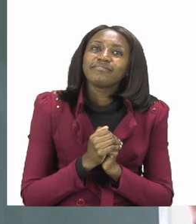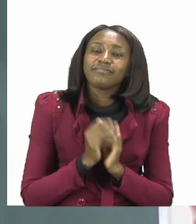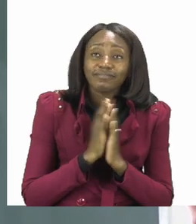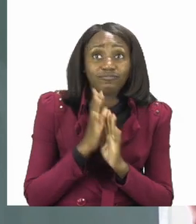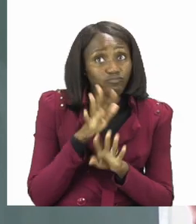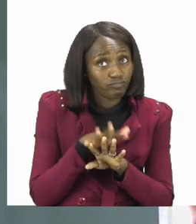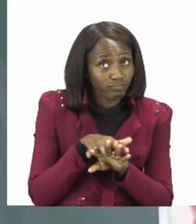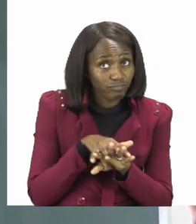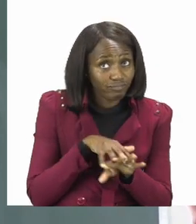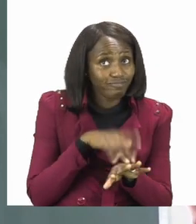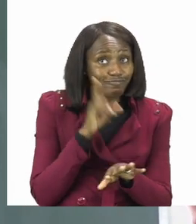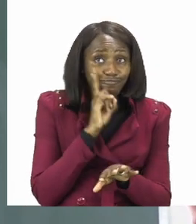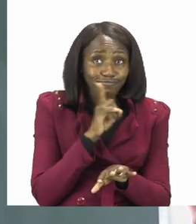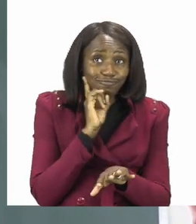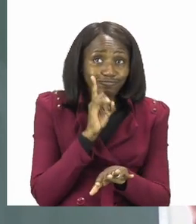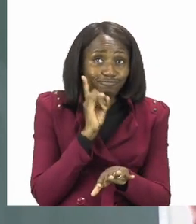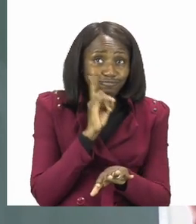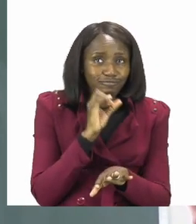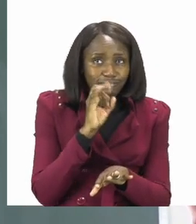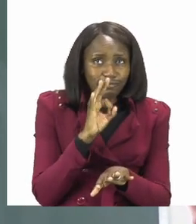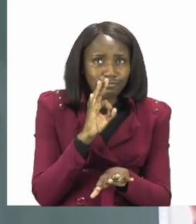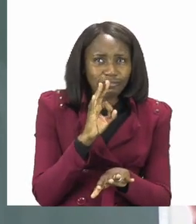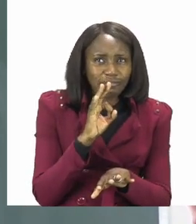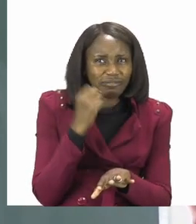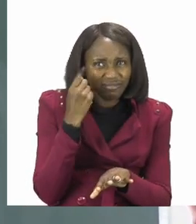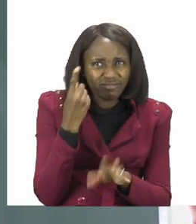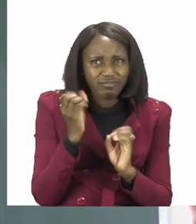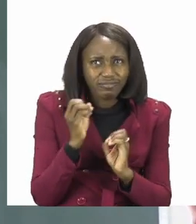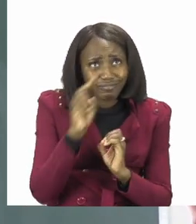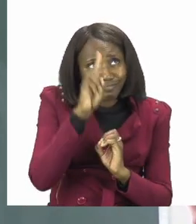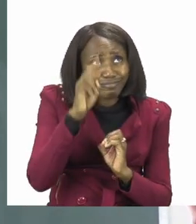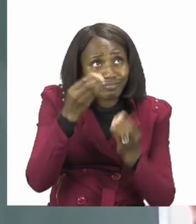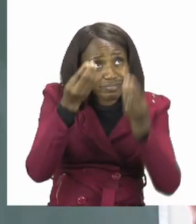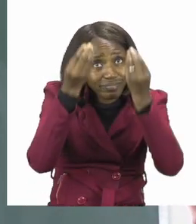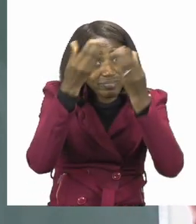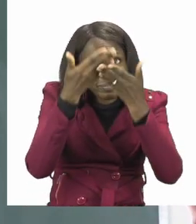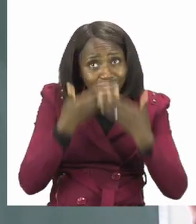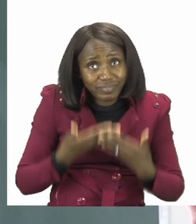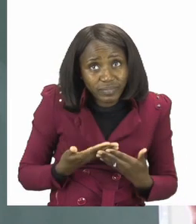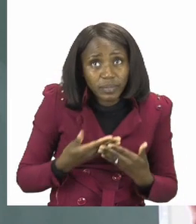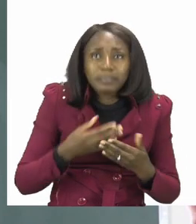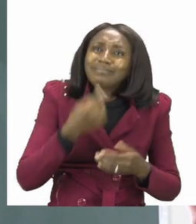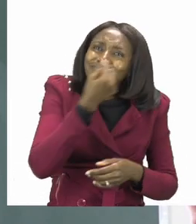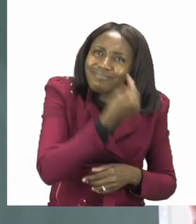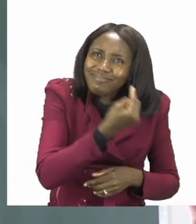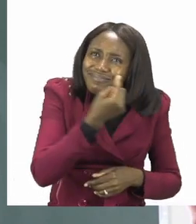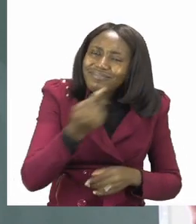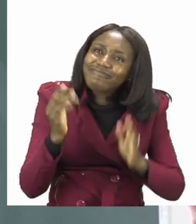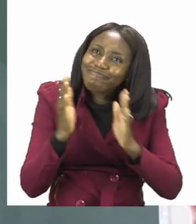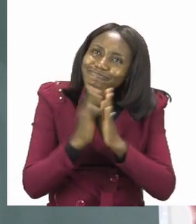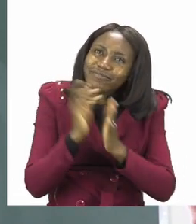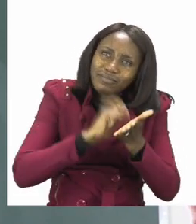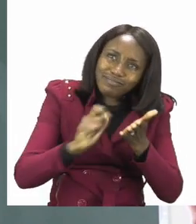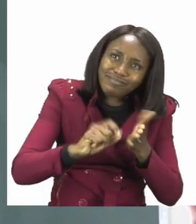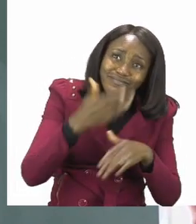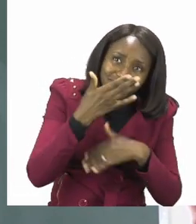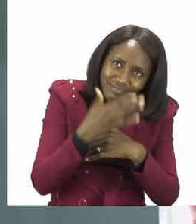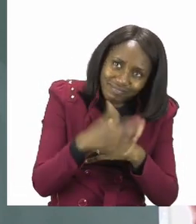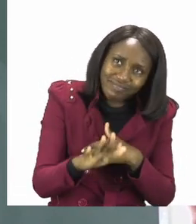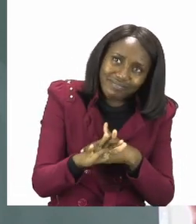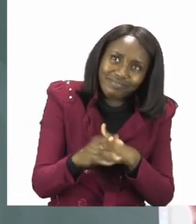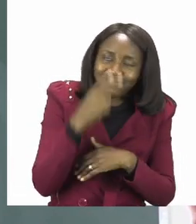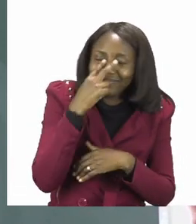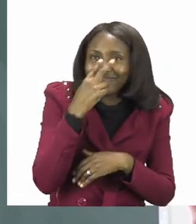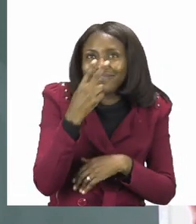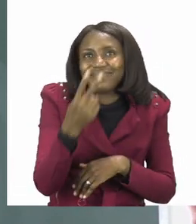little tricky. And if you need a little help, that's okay. But please do your exercise by yourself. I'll see you